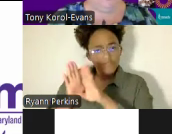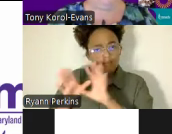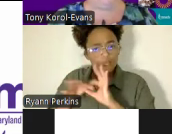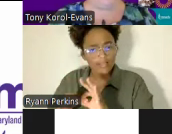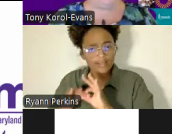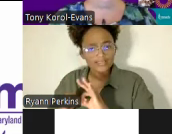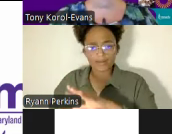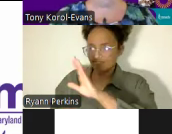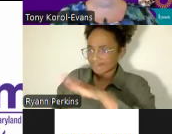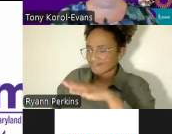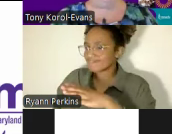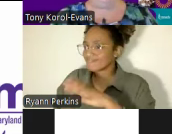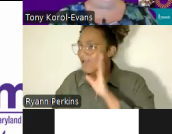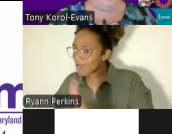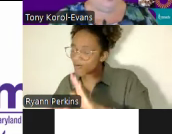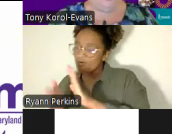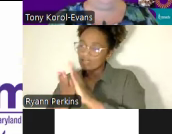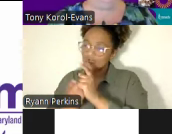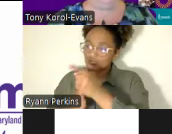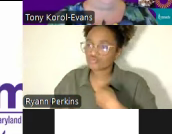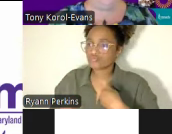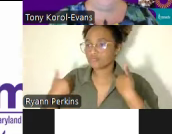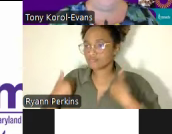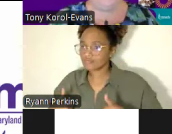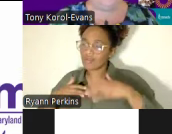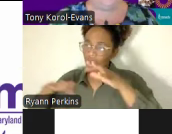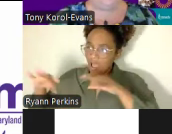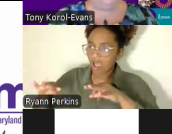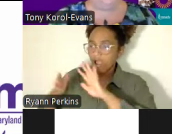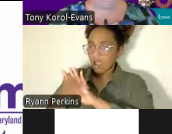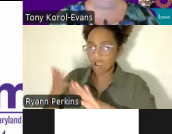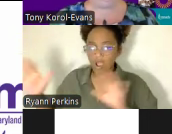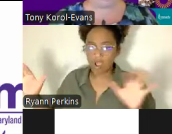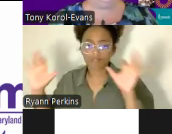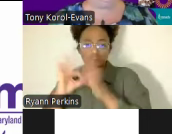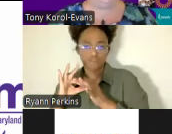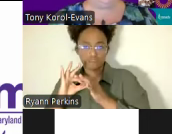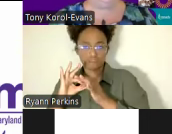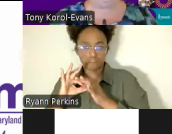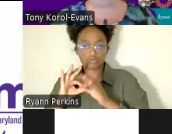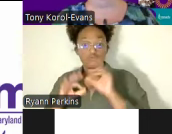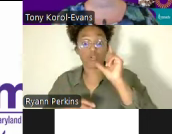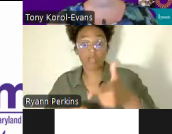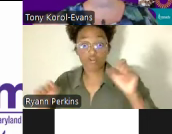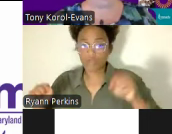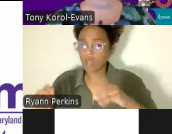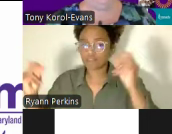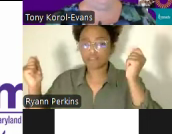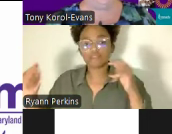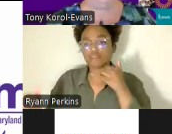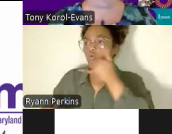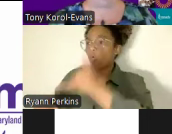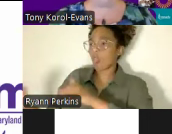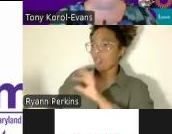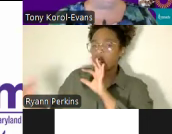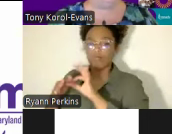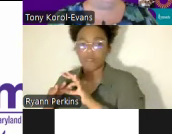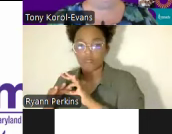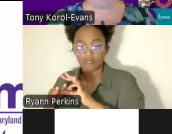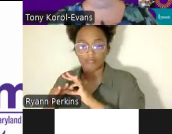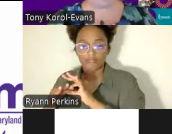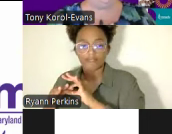Debbie, right? So that if you call the clinic, you're not saying, I'm going to just hand you off to somebody. You